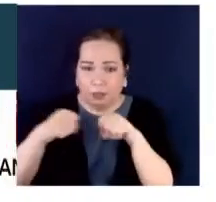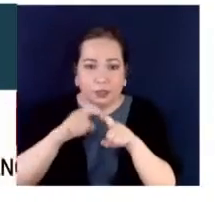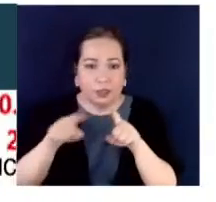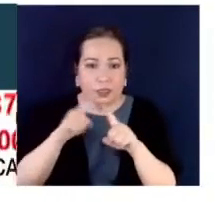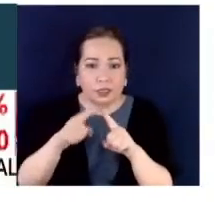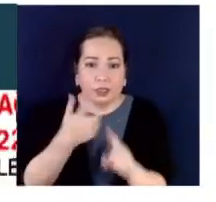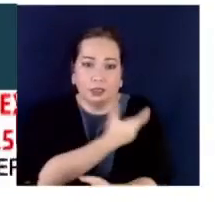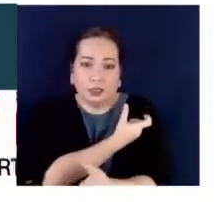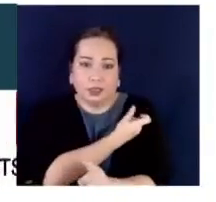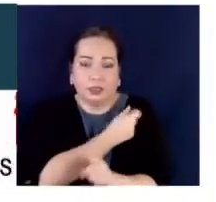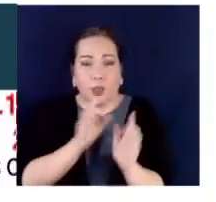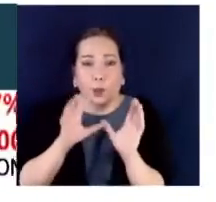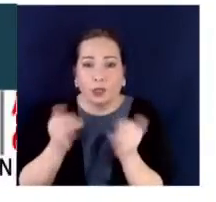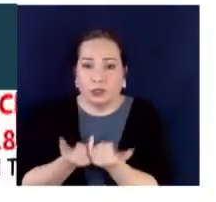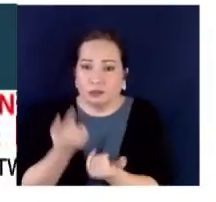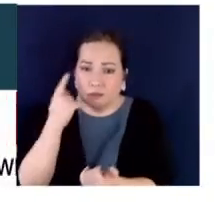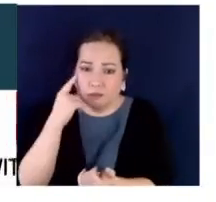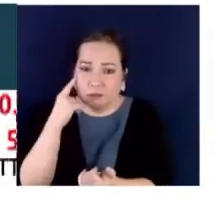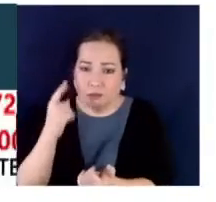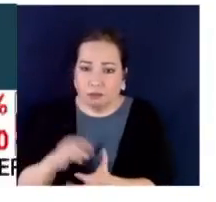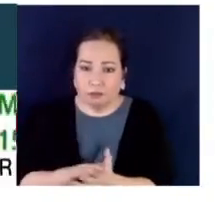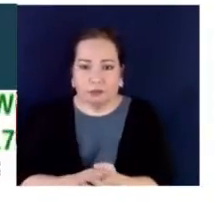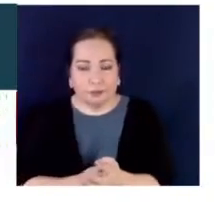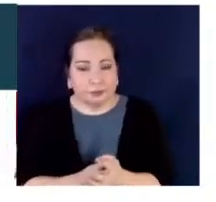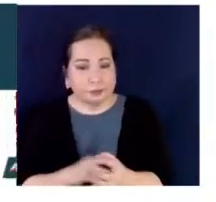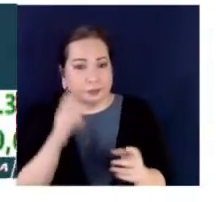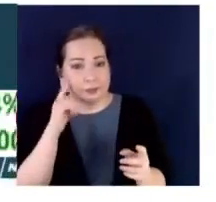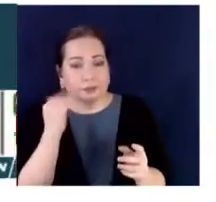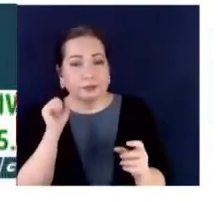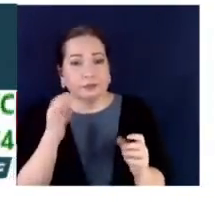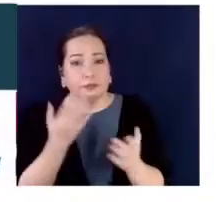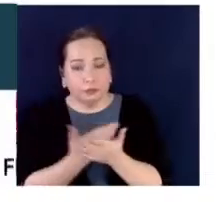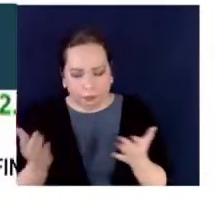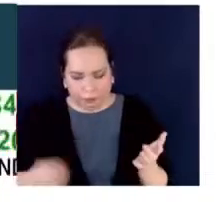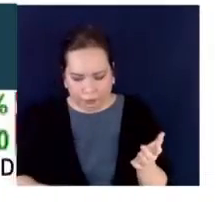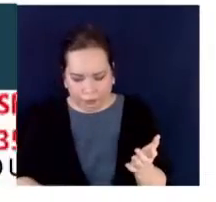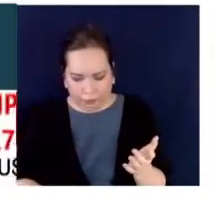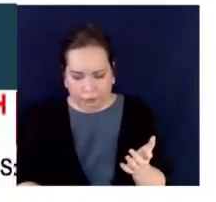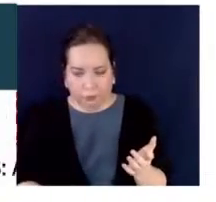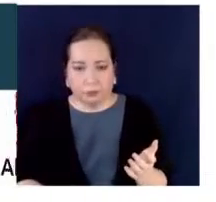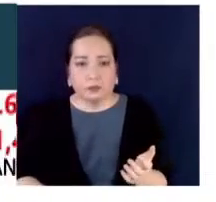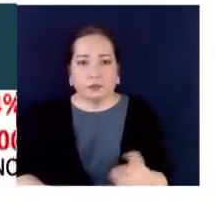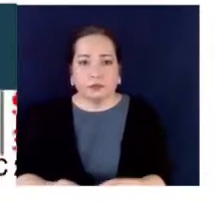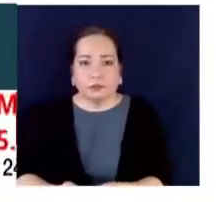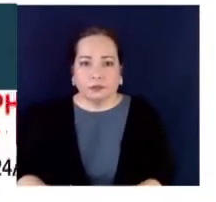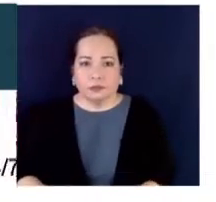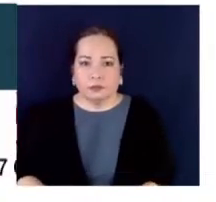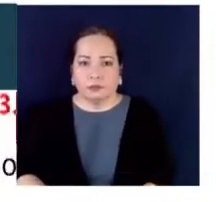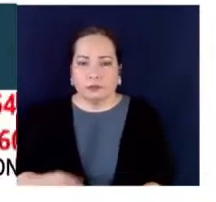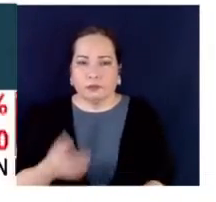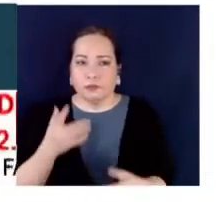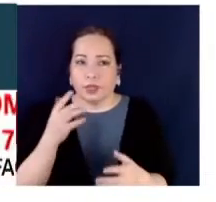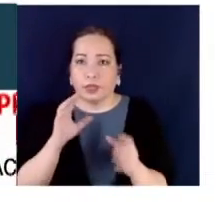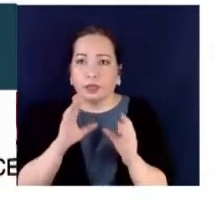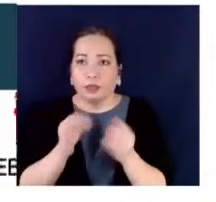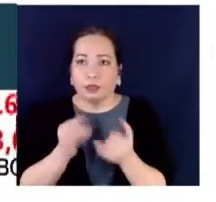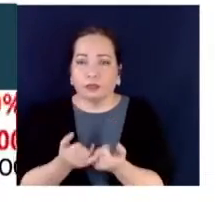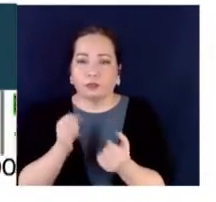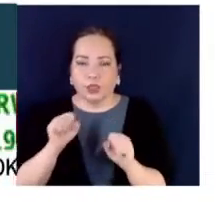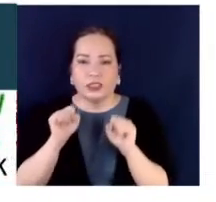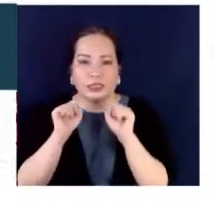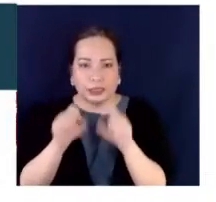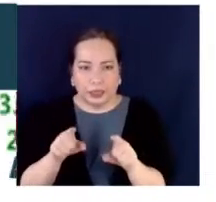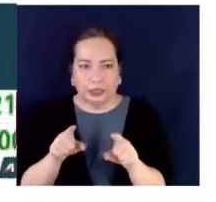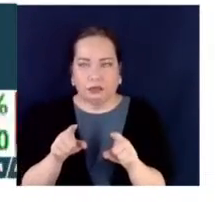pharmaceutical company to agree to sell it to you. First, you give the supply. Then, number two, how will you cover them as